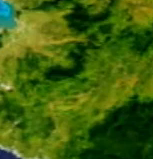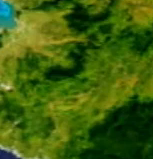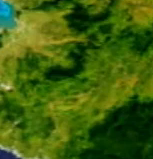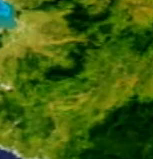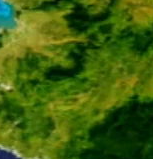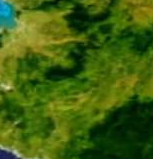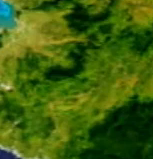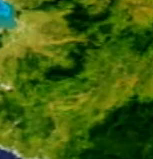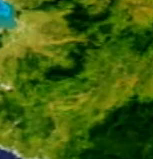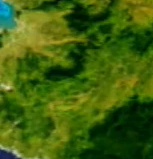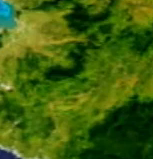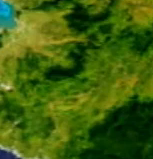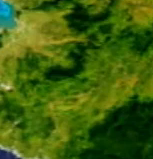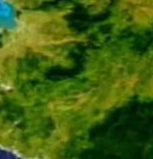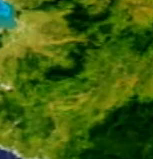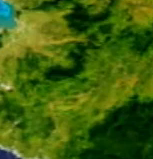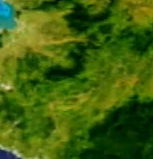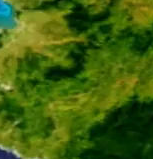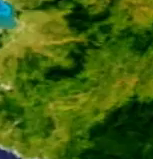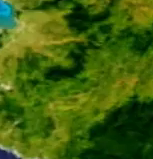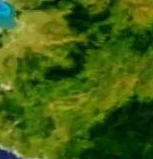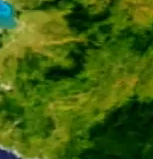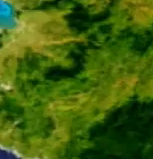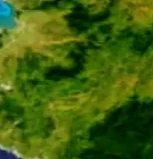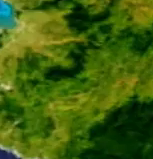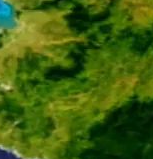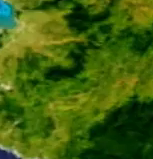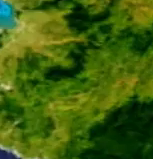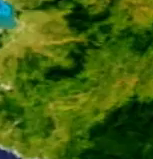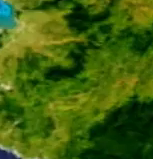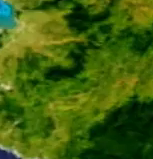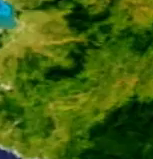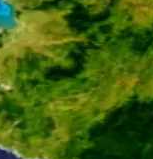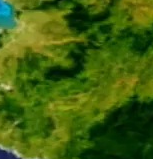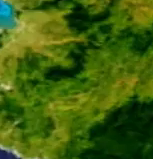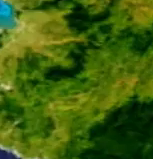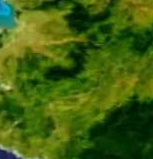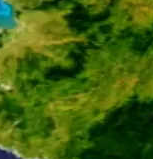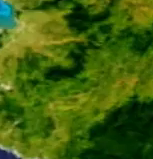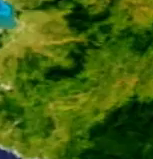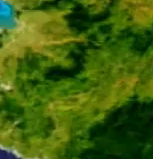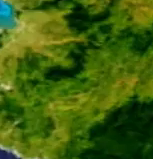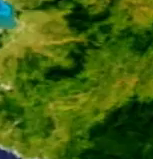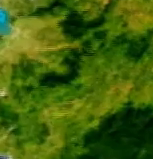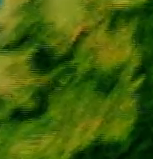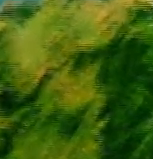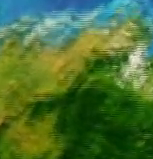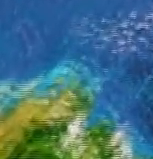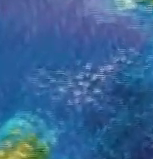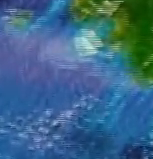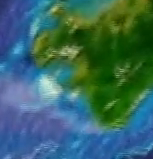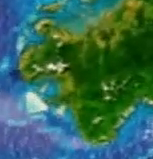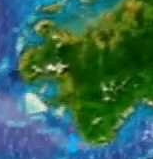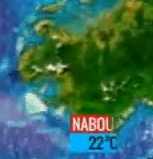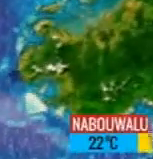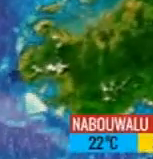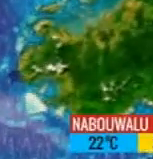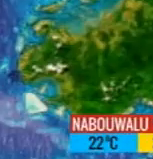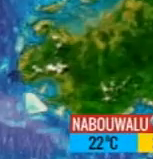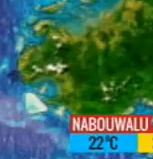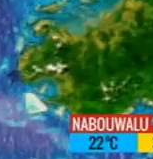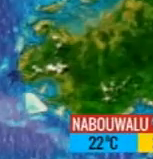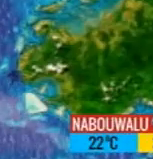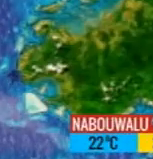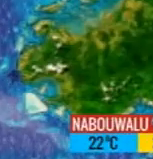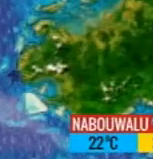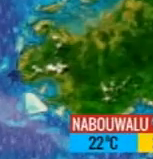up everything. The winds were just in favour. I feel like writing a book already. And up north, more